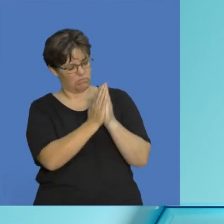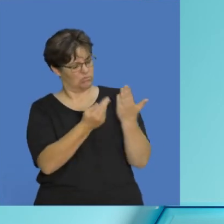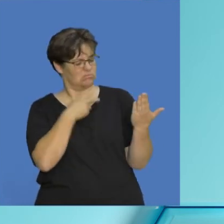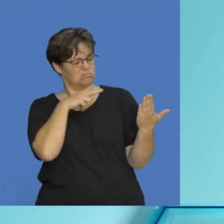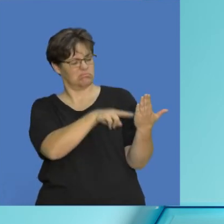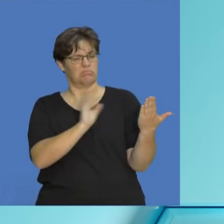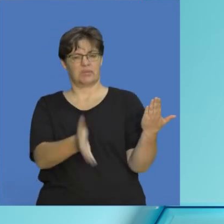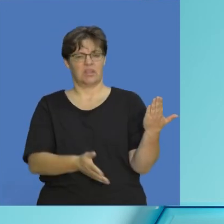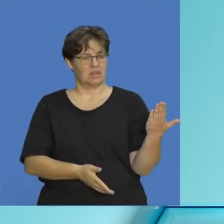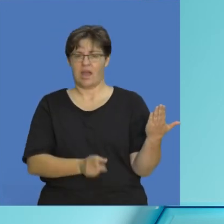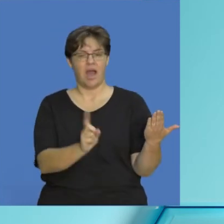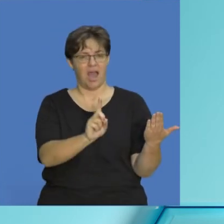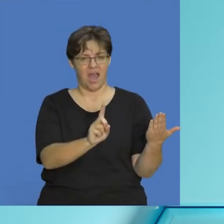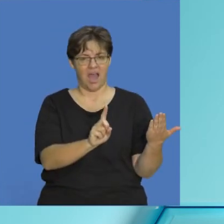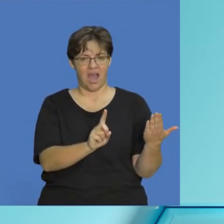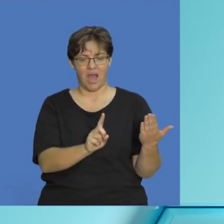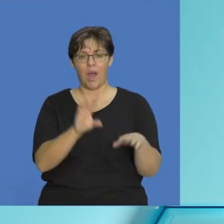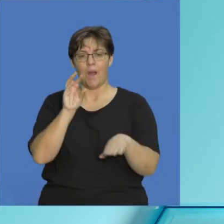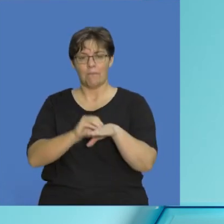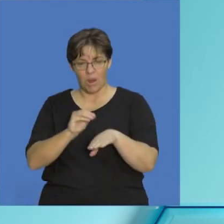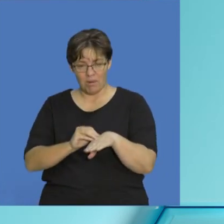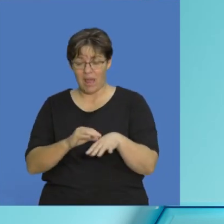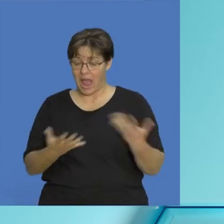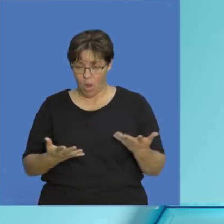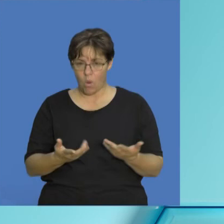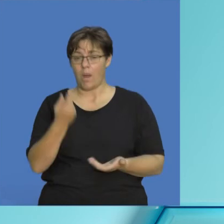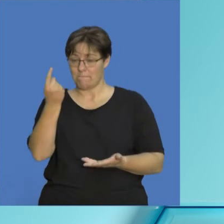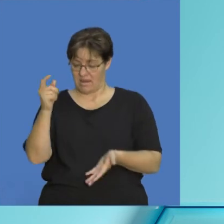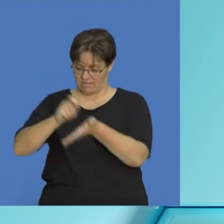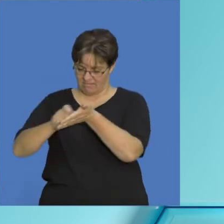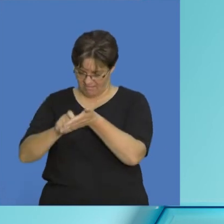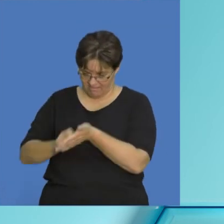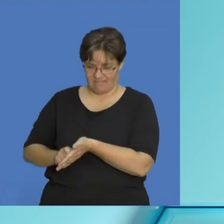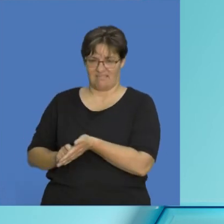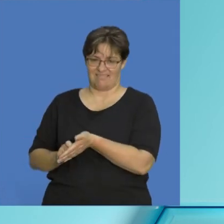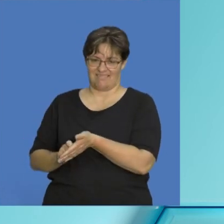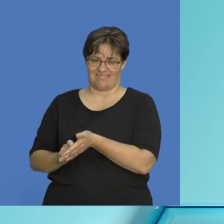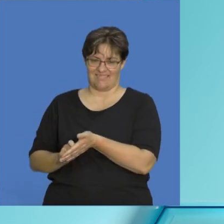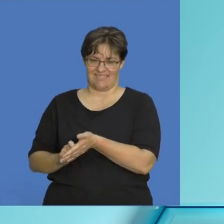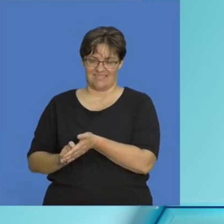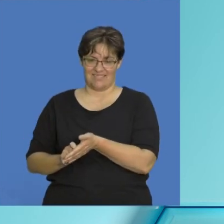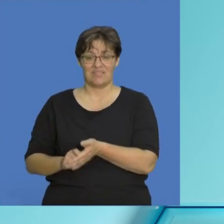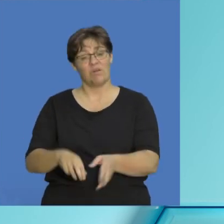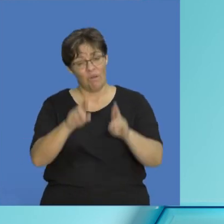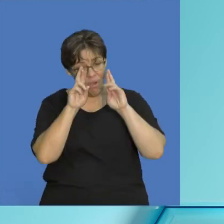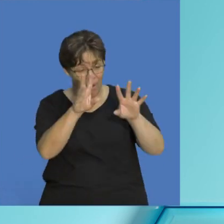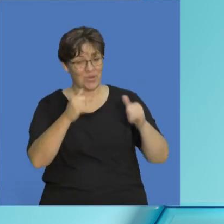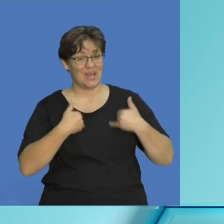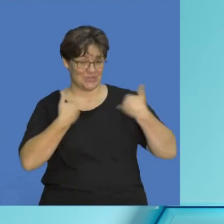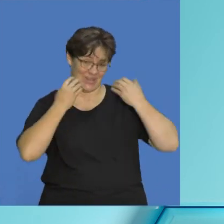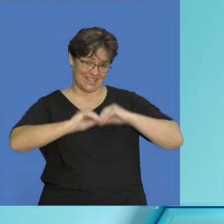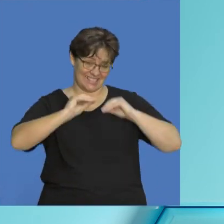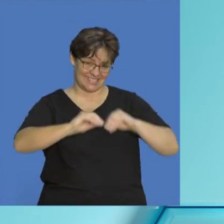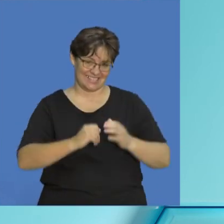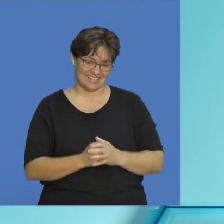don't just look at your math textbook. You do the problem with a pen and paper. That's how you do the